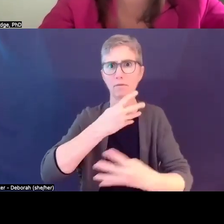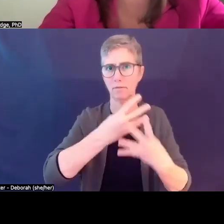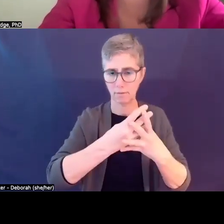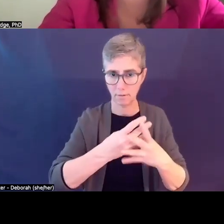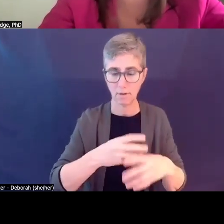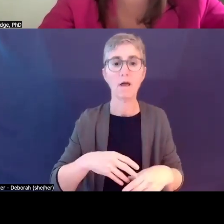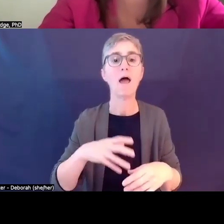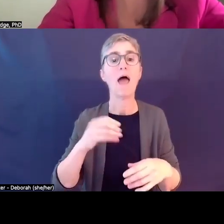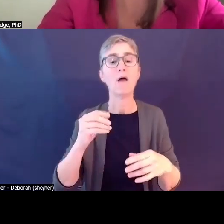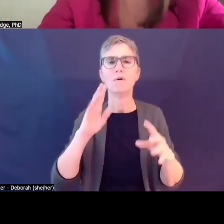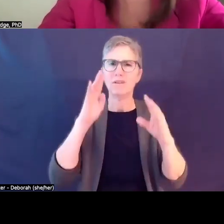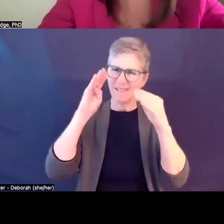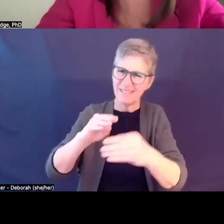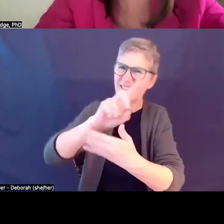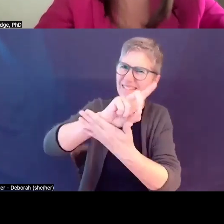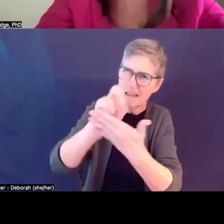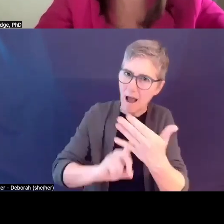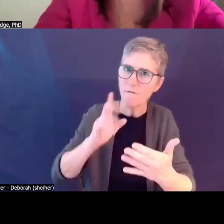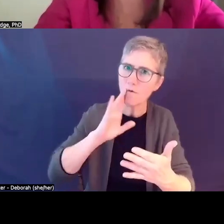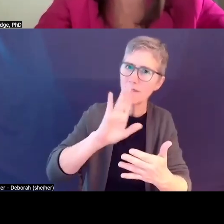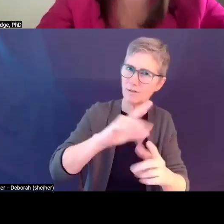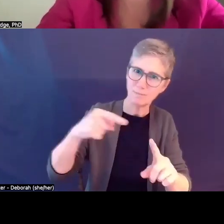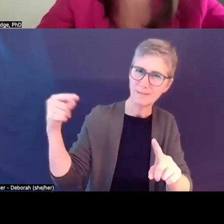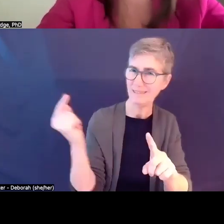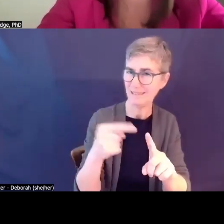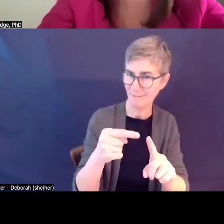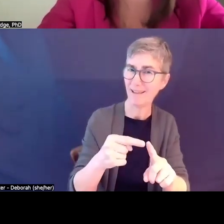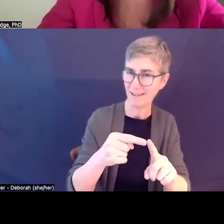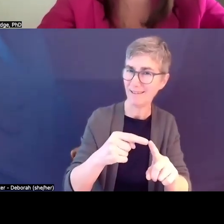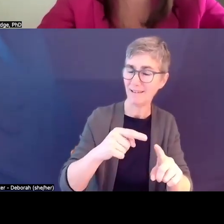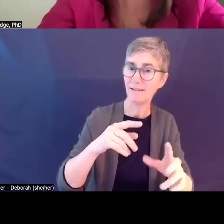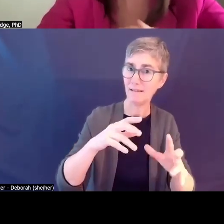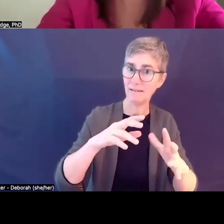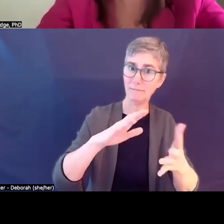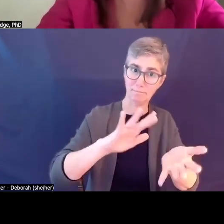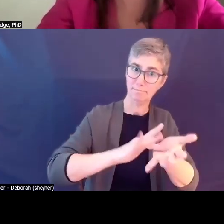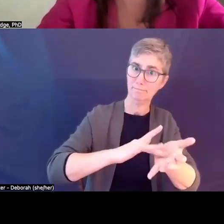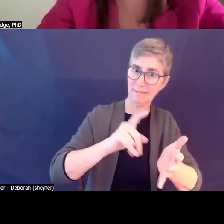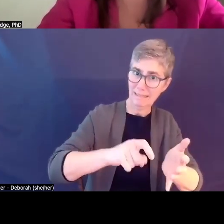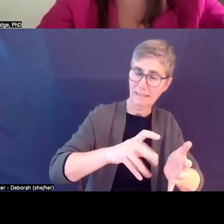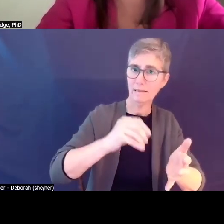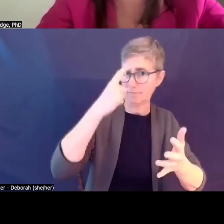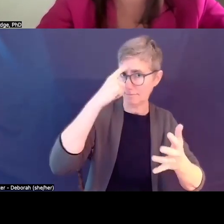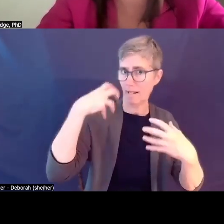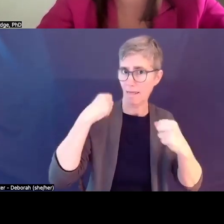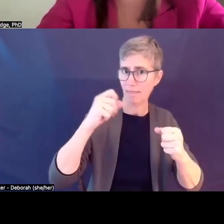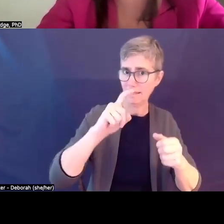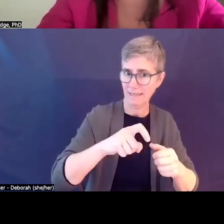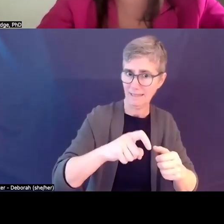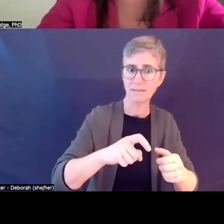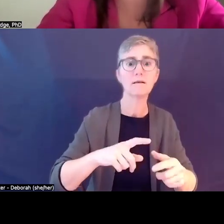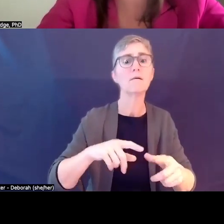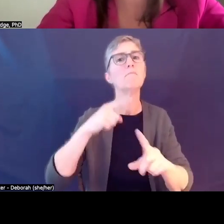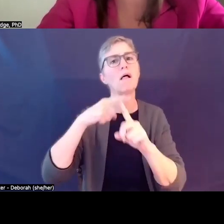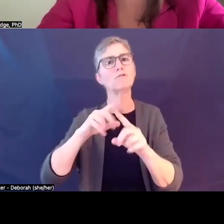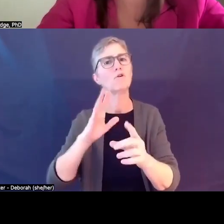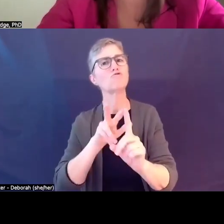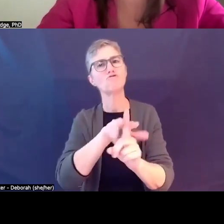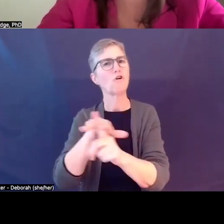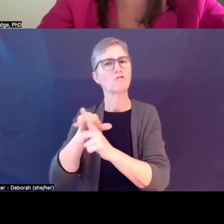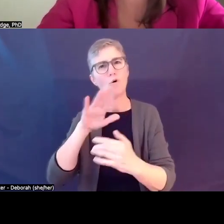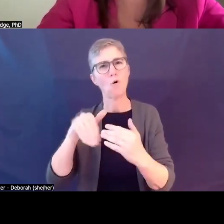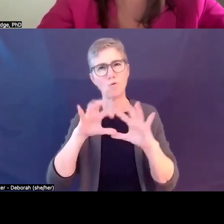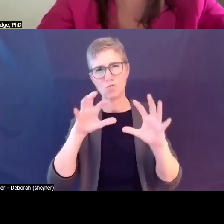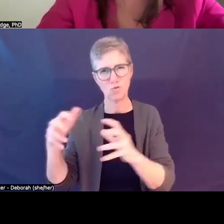and support needs. And we support implementation of cognitive behavioral groups. So these are the three practices that we focus on. Next